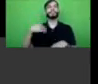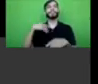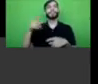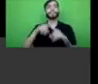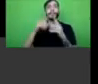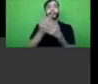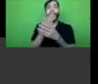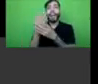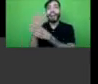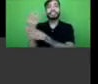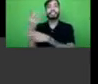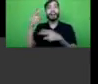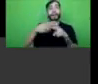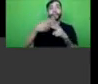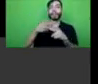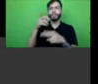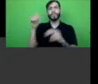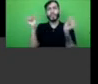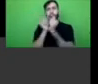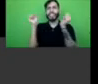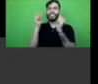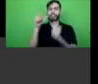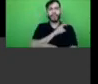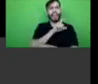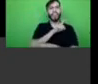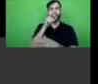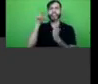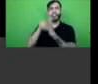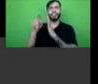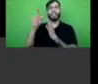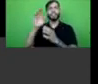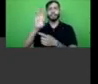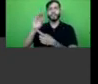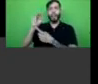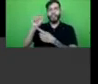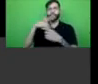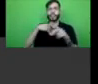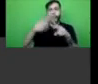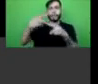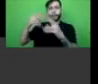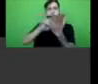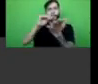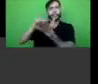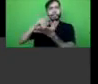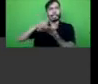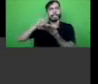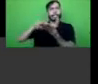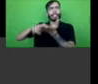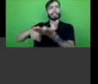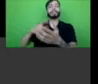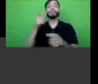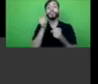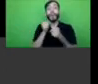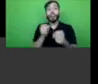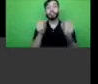who killed Brianna Taylor." While these strategies may call attention to the fact that the